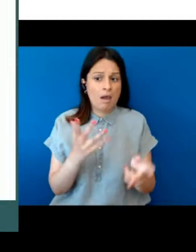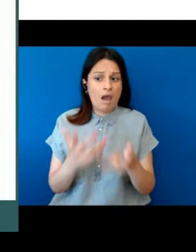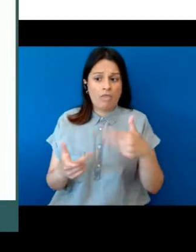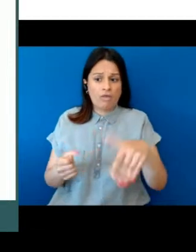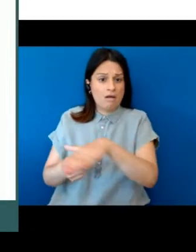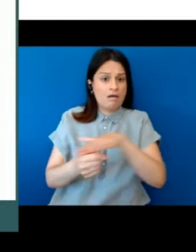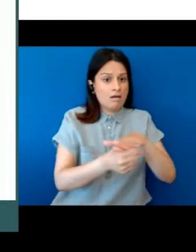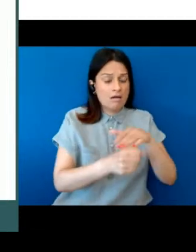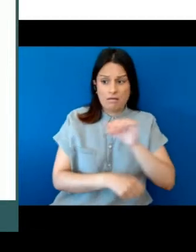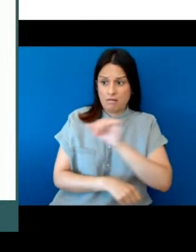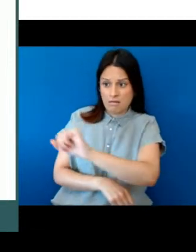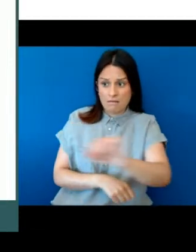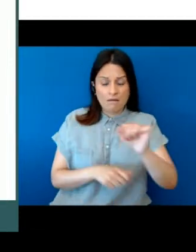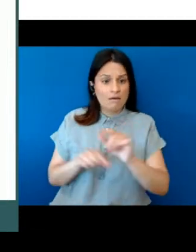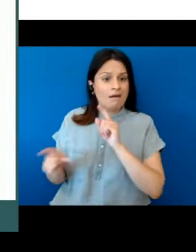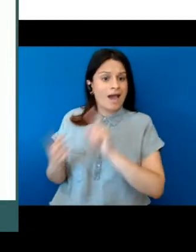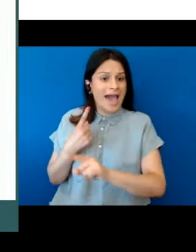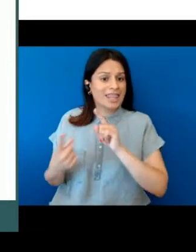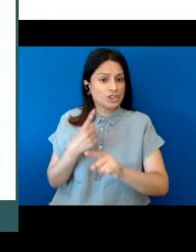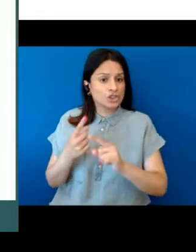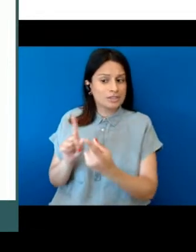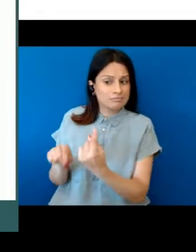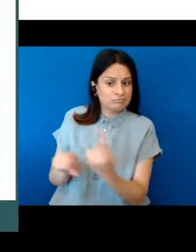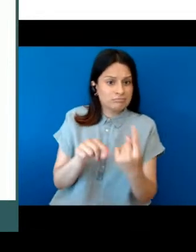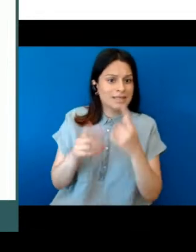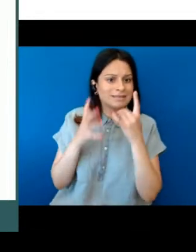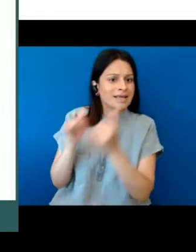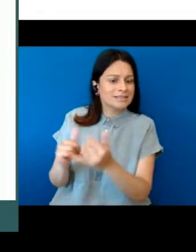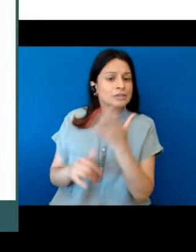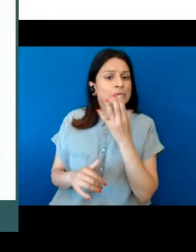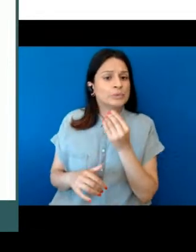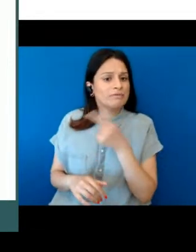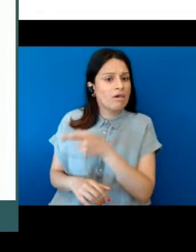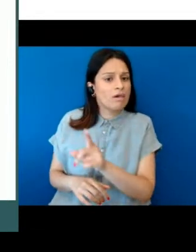allergy testing is actually really useful. So